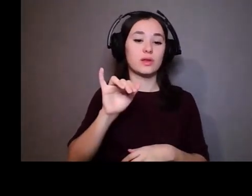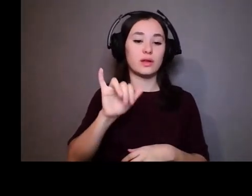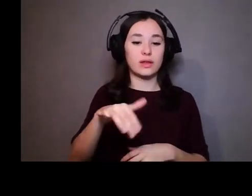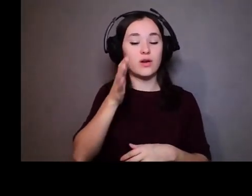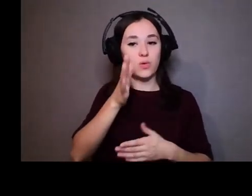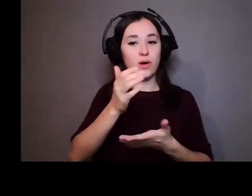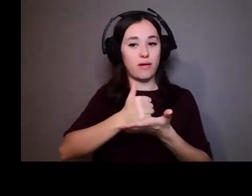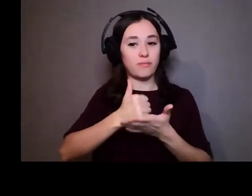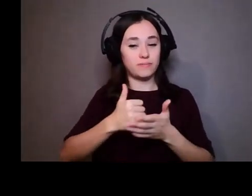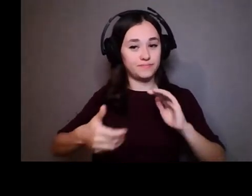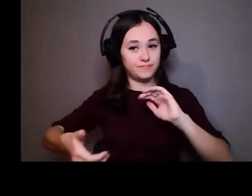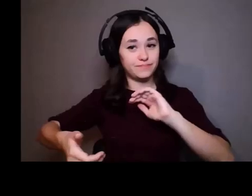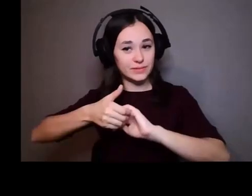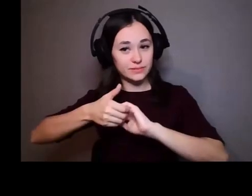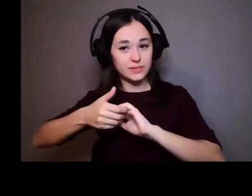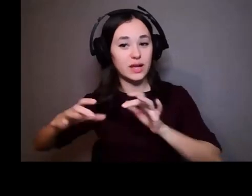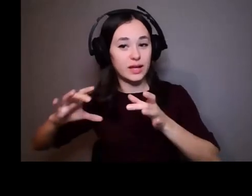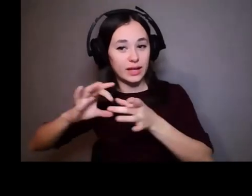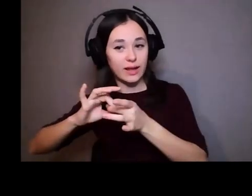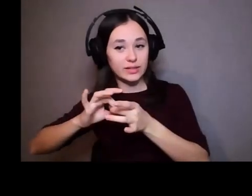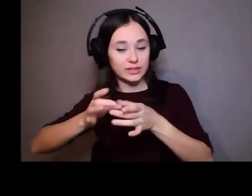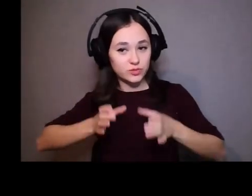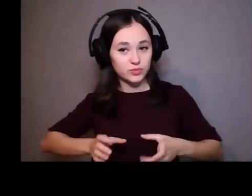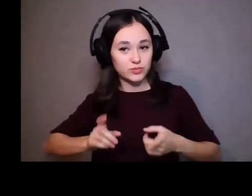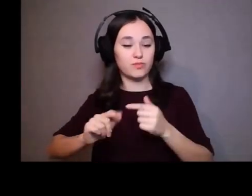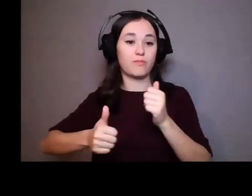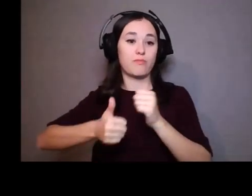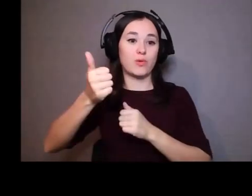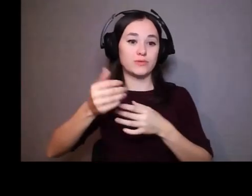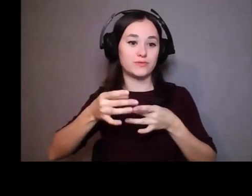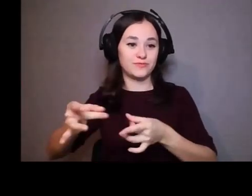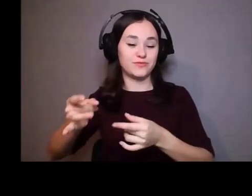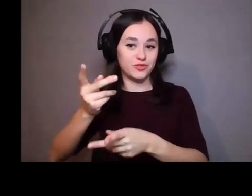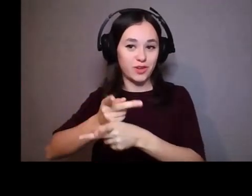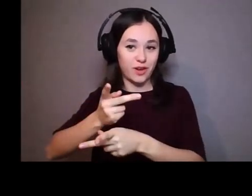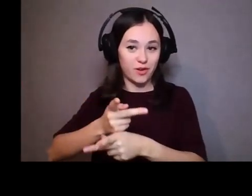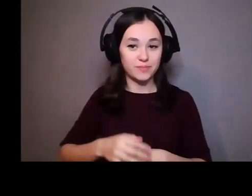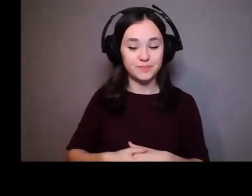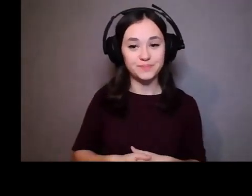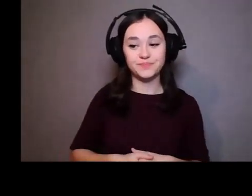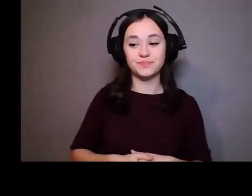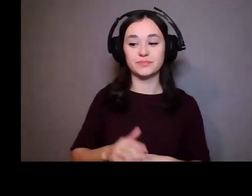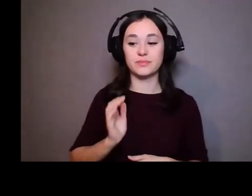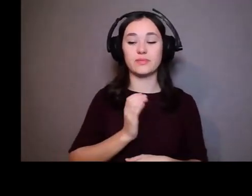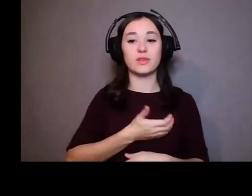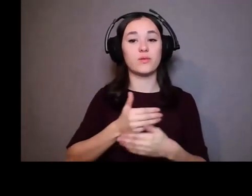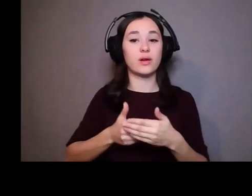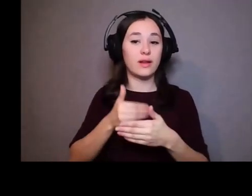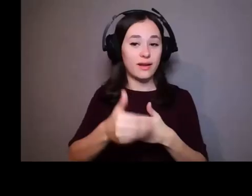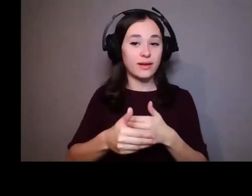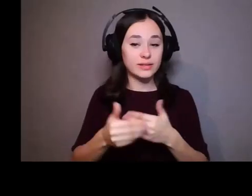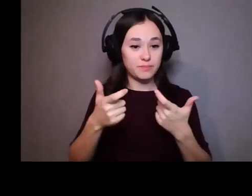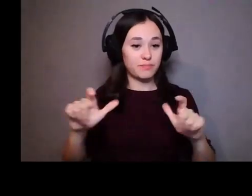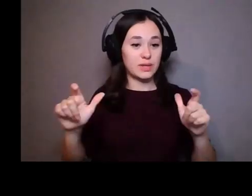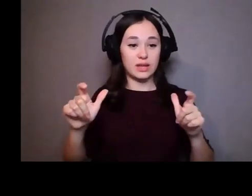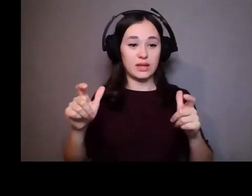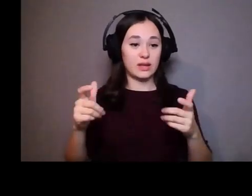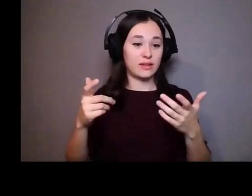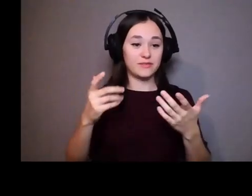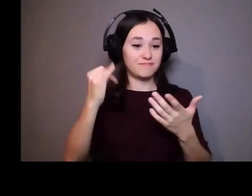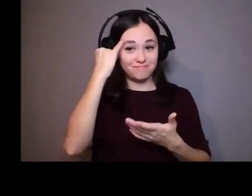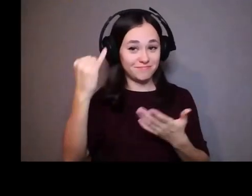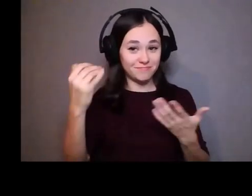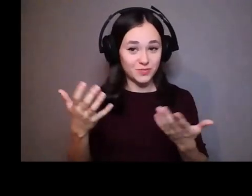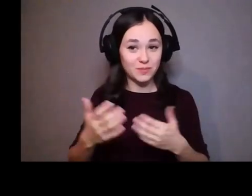consumers to the appropriate and most efficient care. Our next big bucket here is around